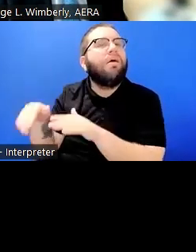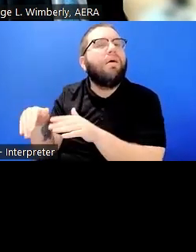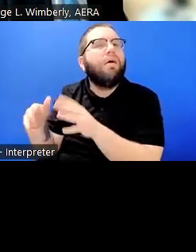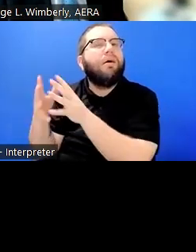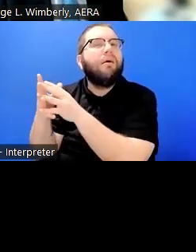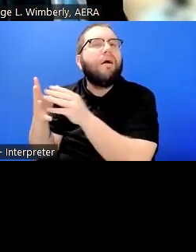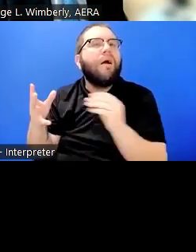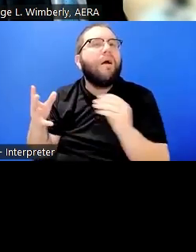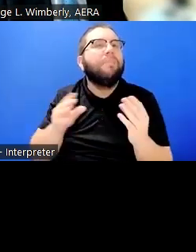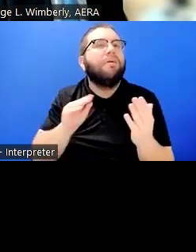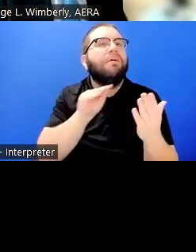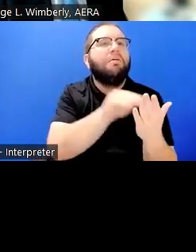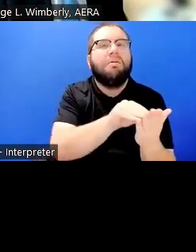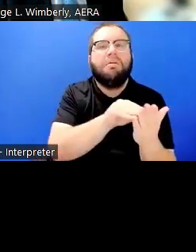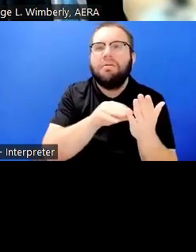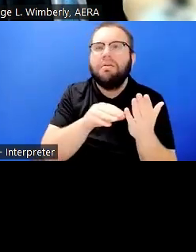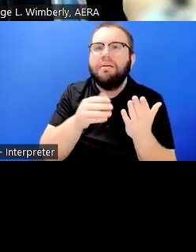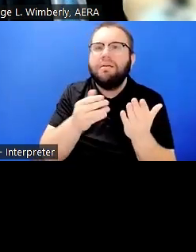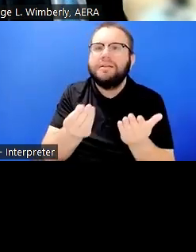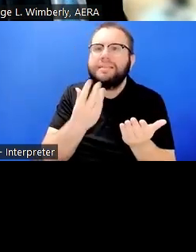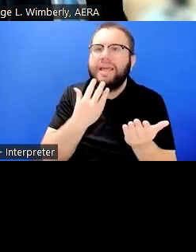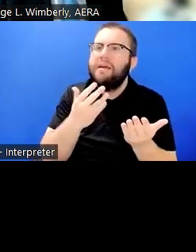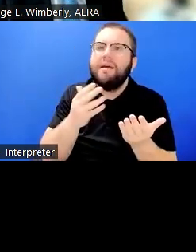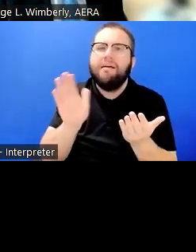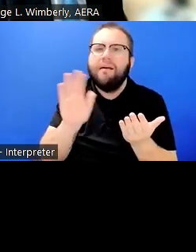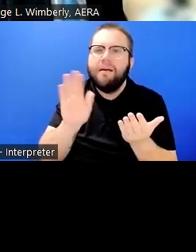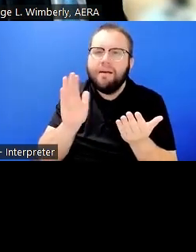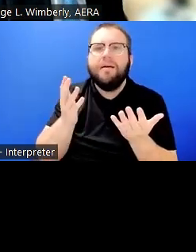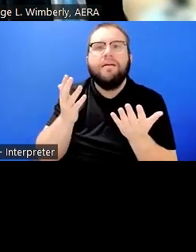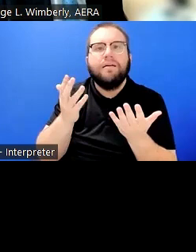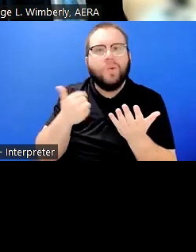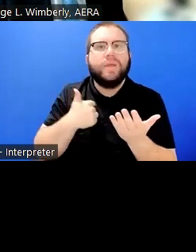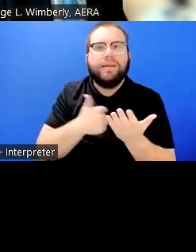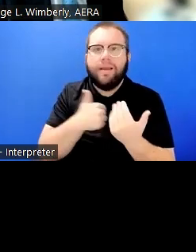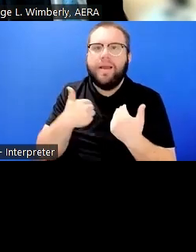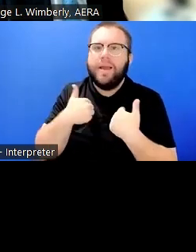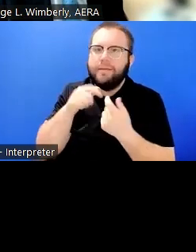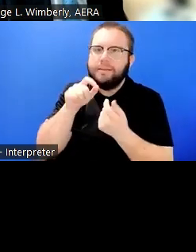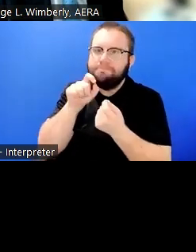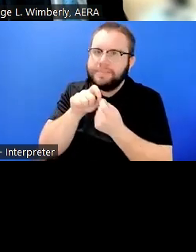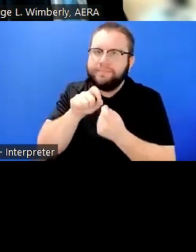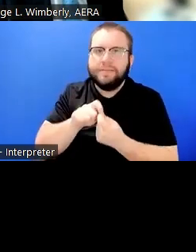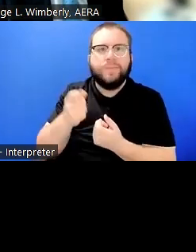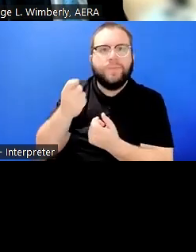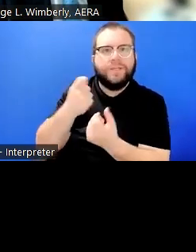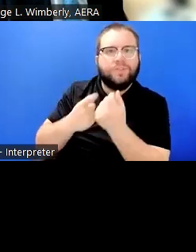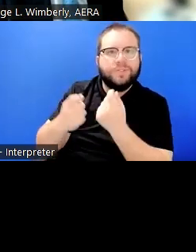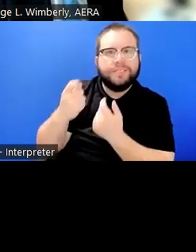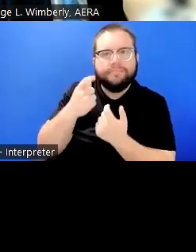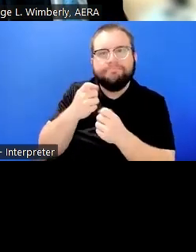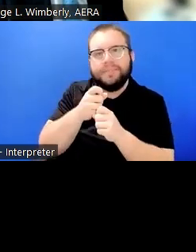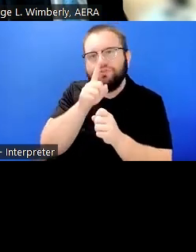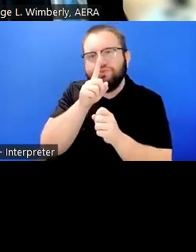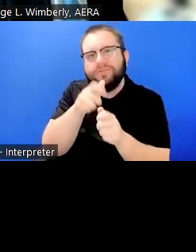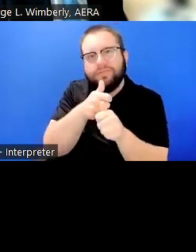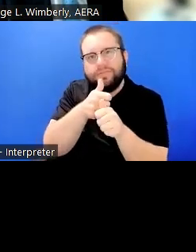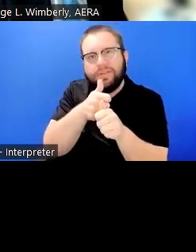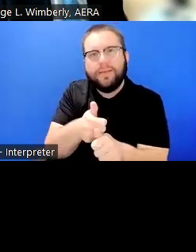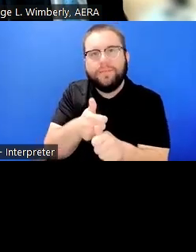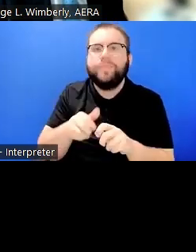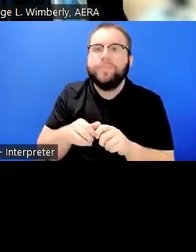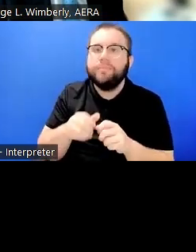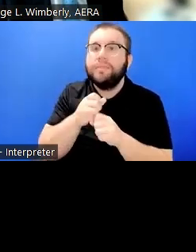we don't want theirs. We want something different. That's why we have our questions. Make sure that things are clear